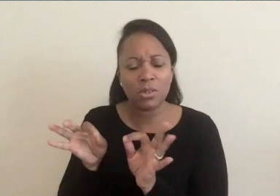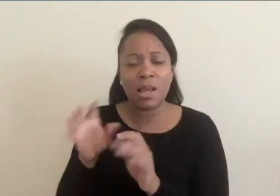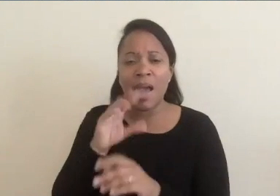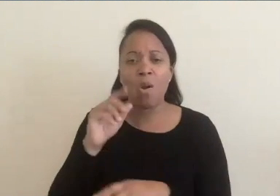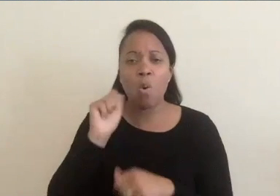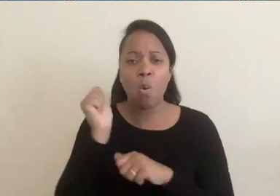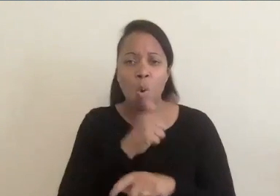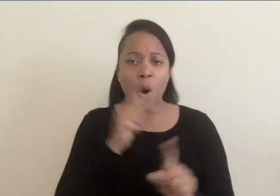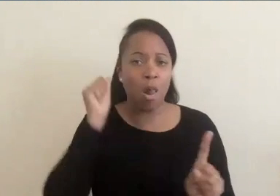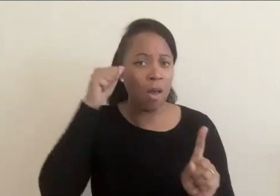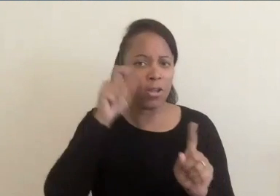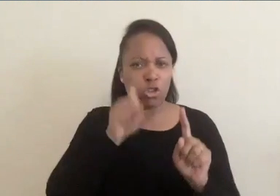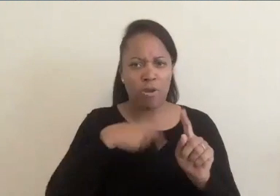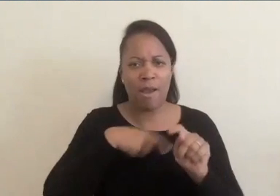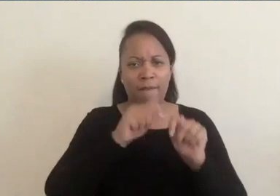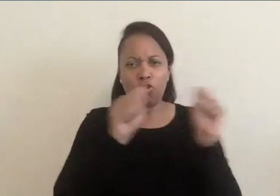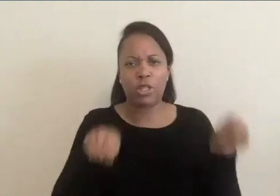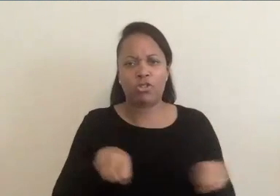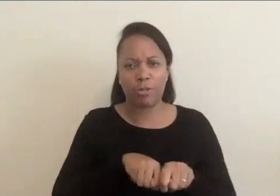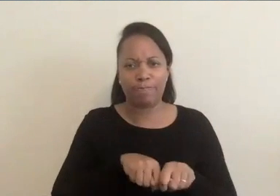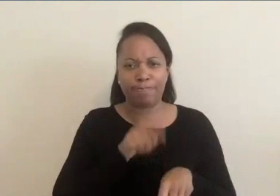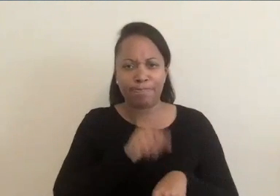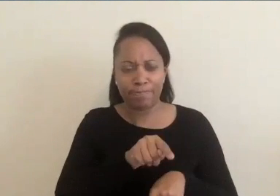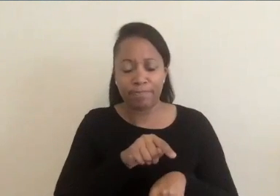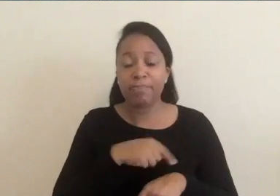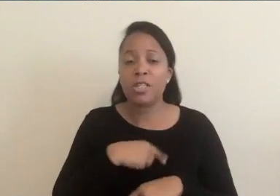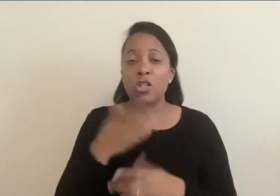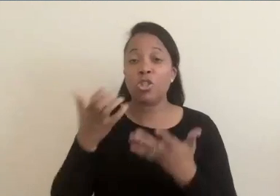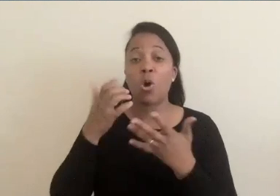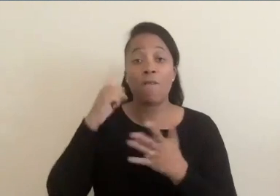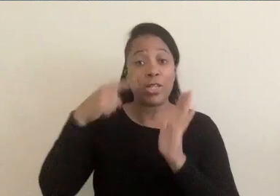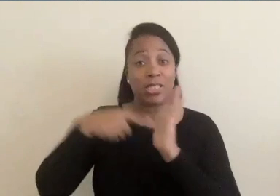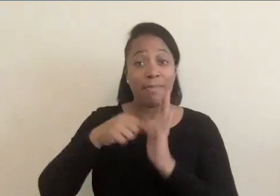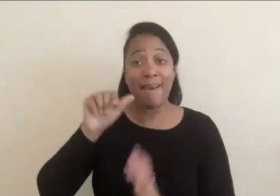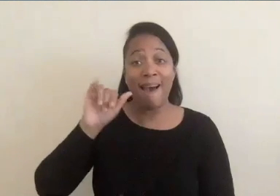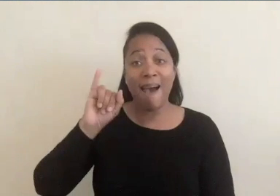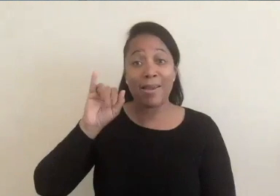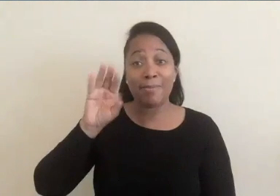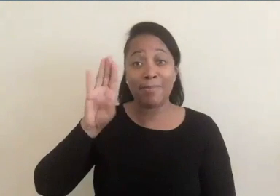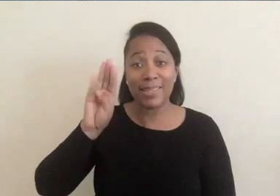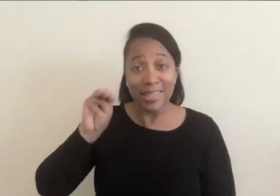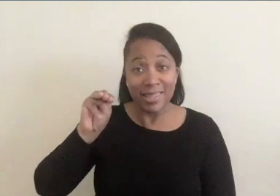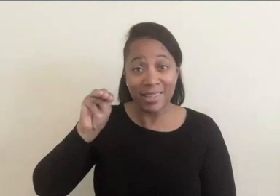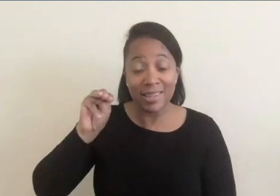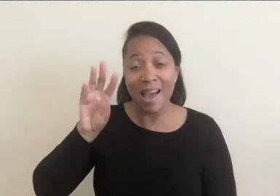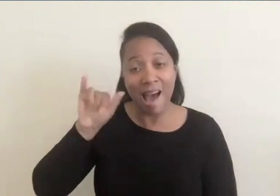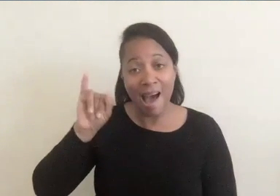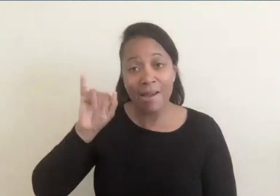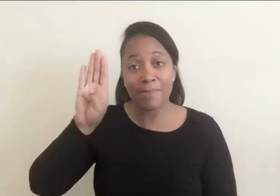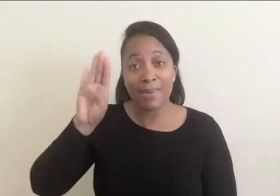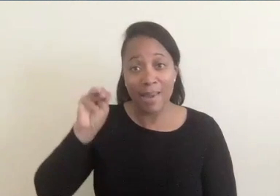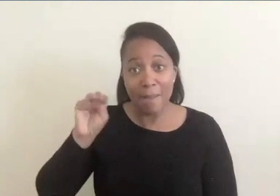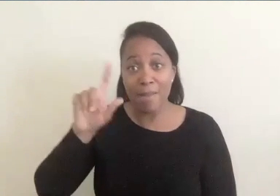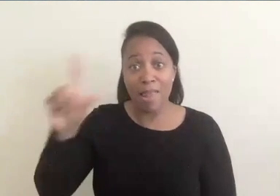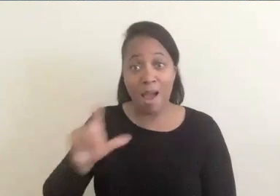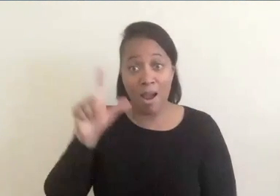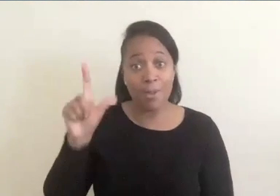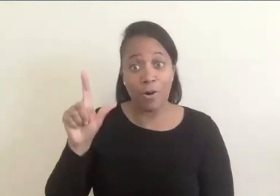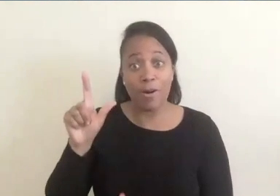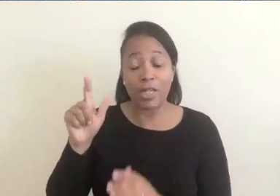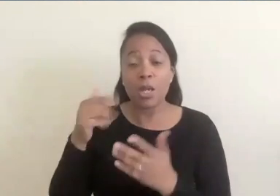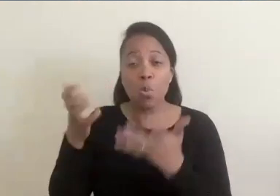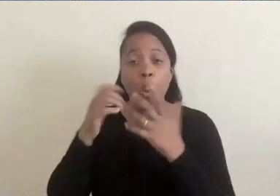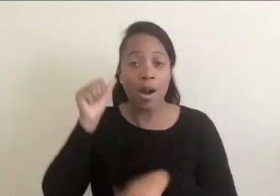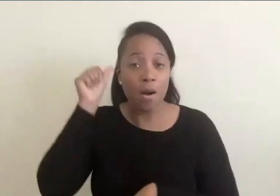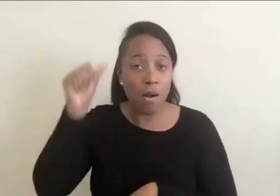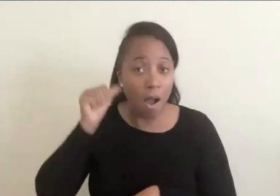and all audio files have transcripts. So he wanted to take the IBM library of videos and have them all captioned and all